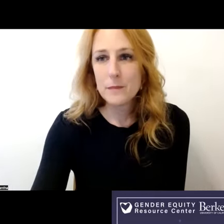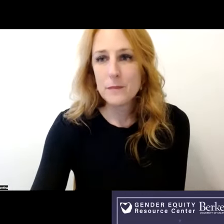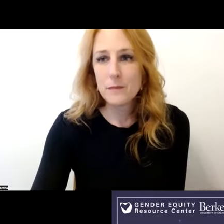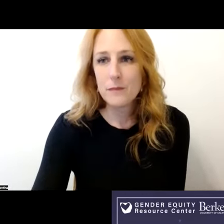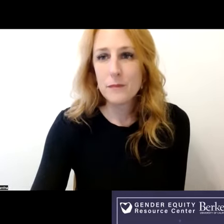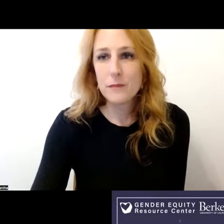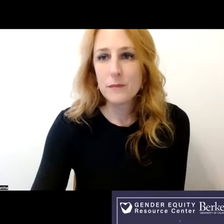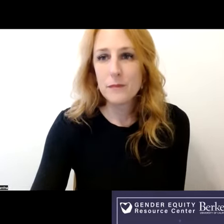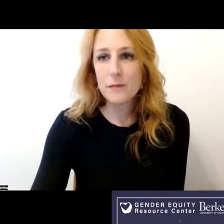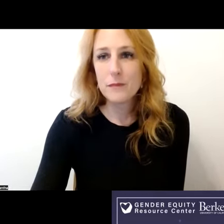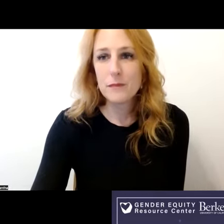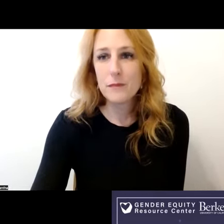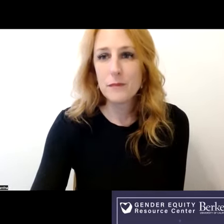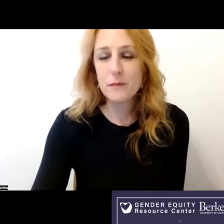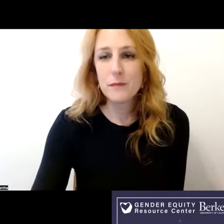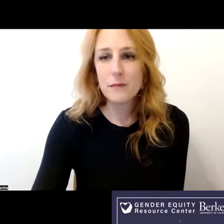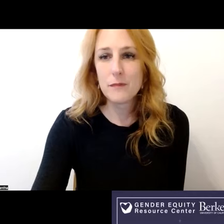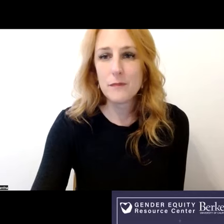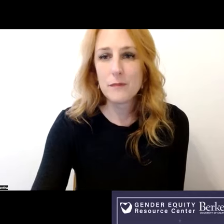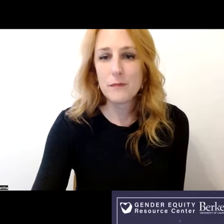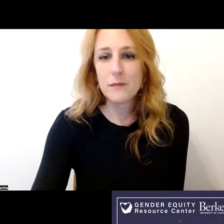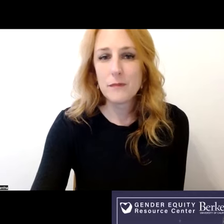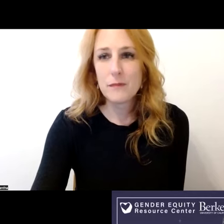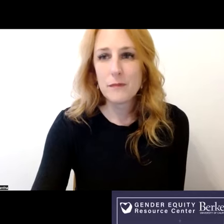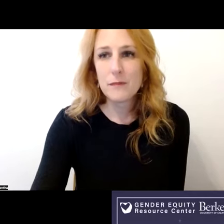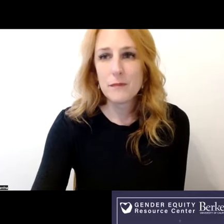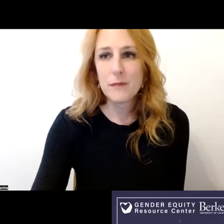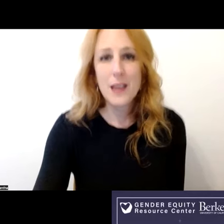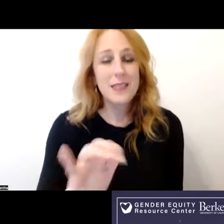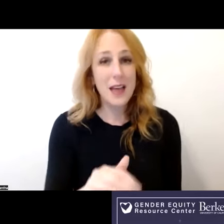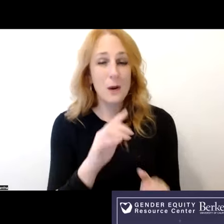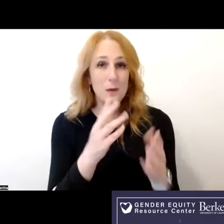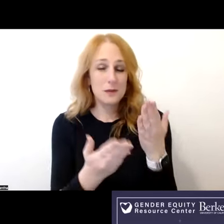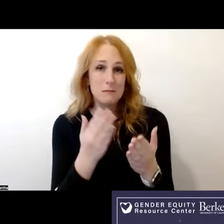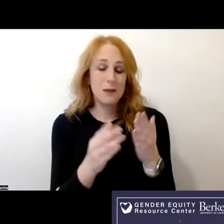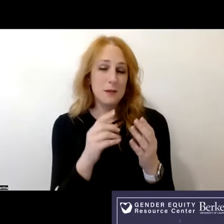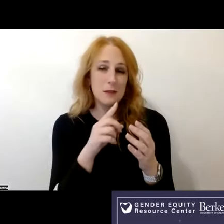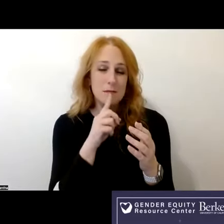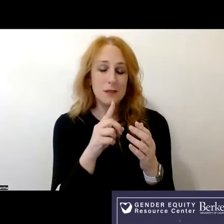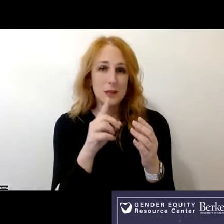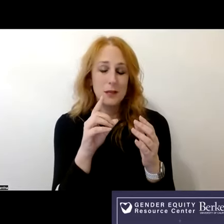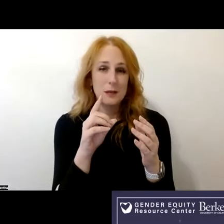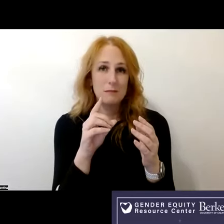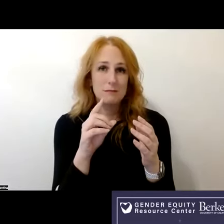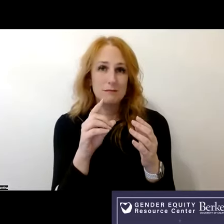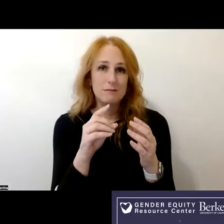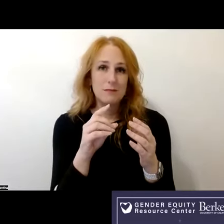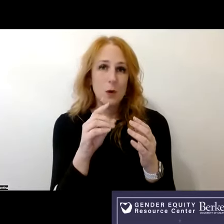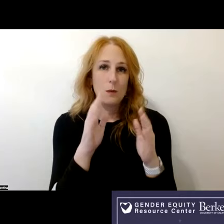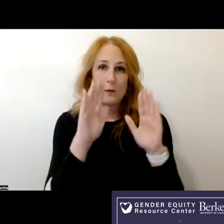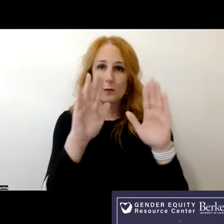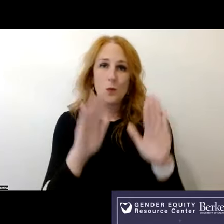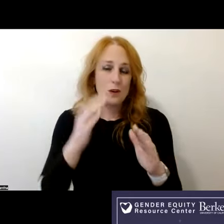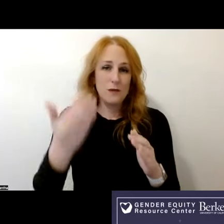Thank you so much, cici. That was maybe the most brilliant introduction I've heard. So thank you so much for sharing that, and